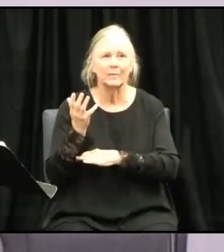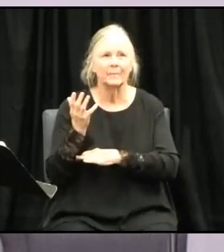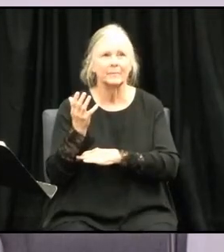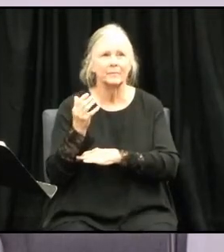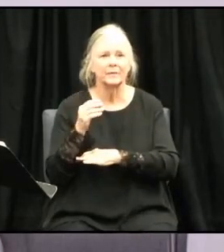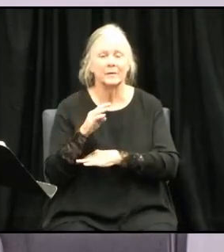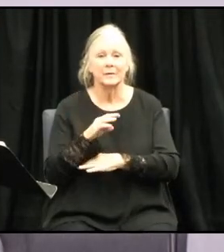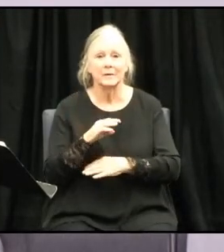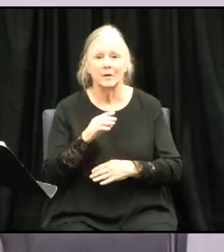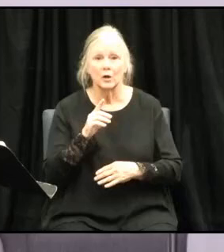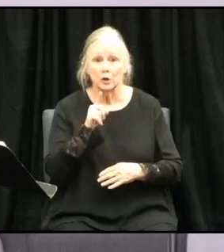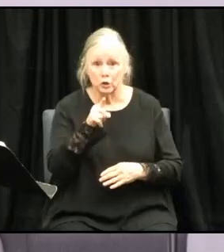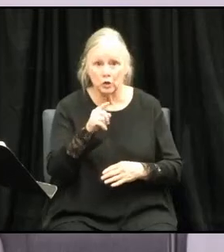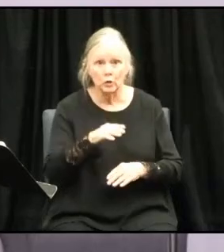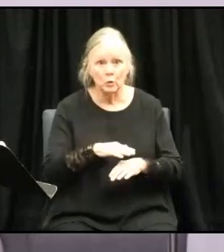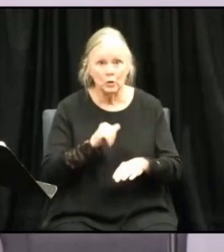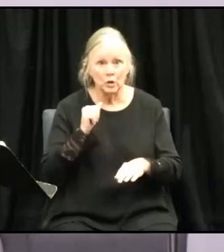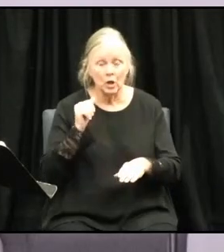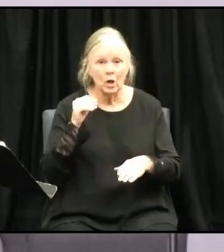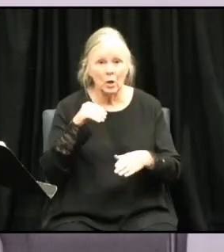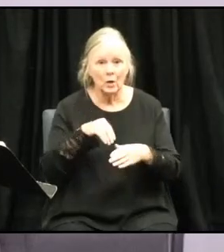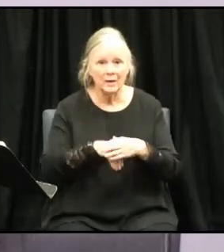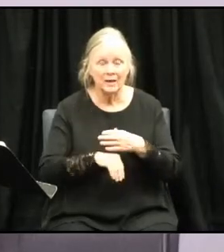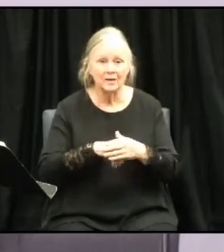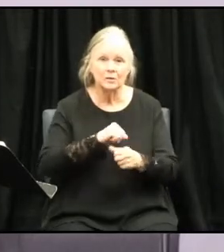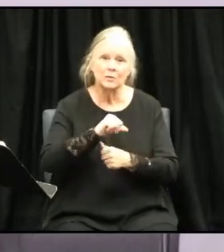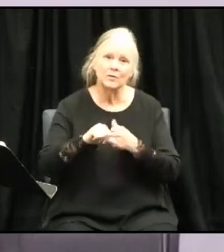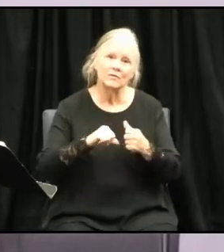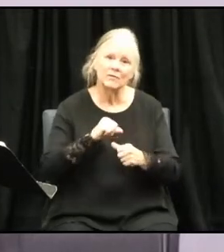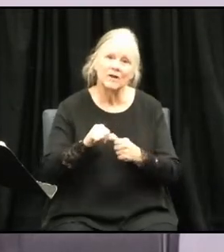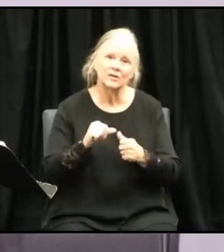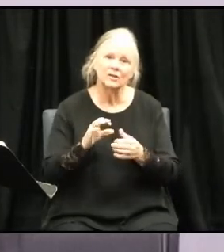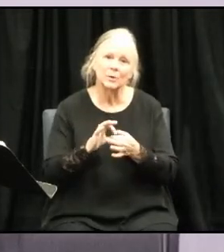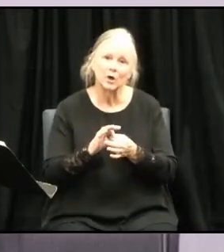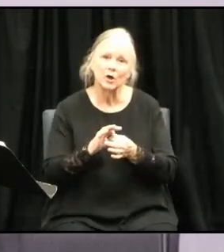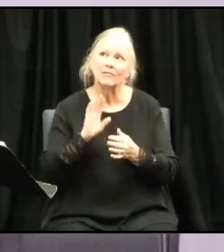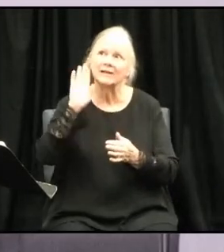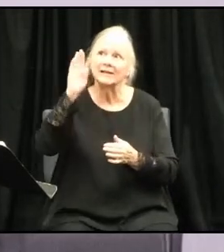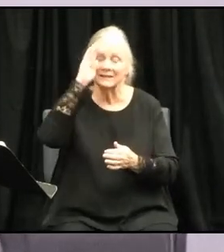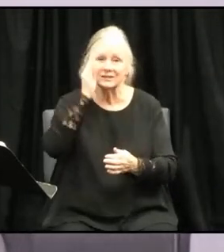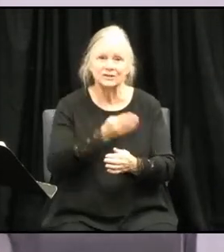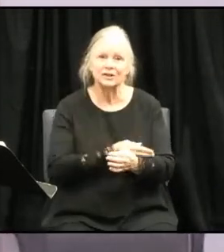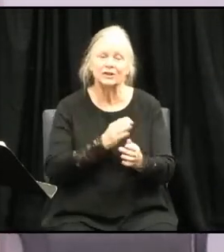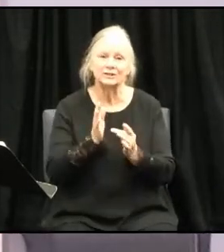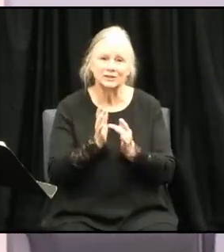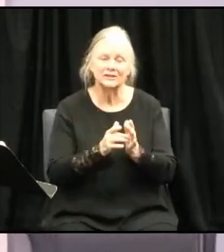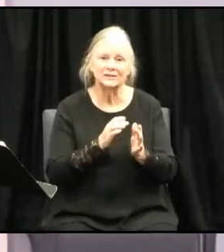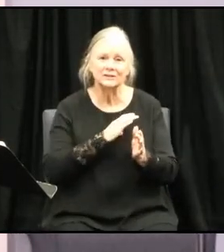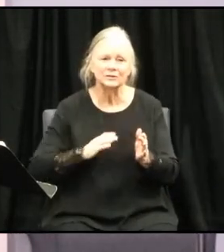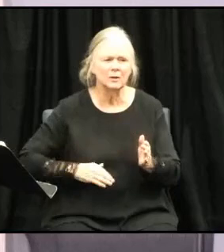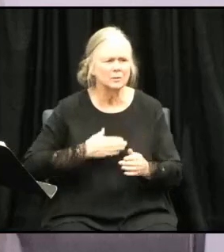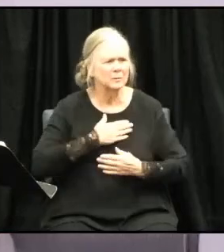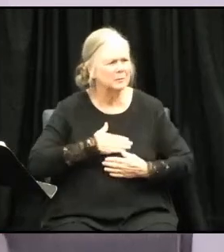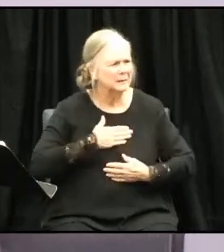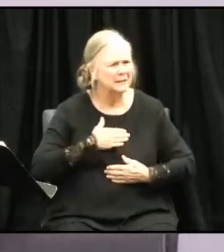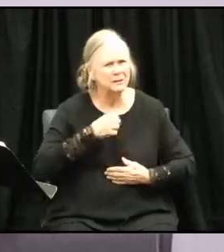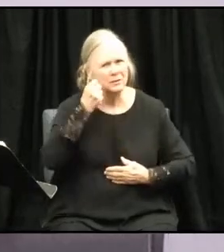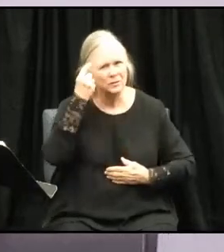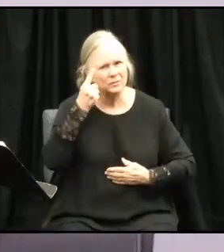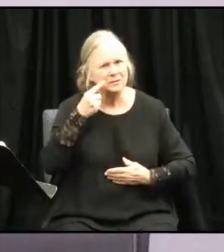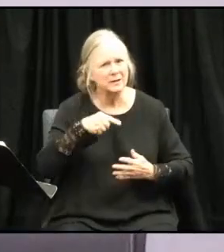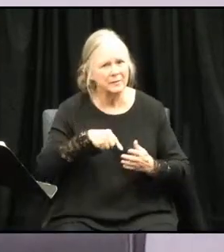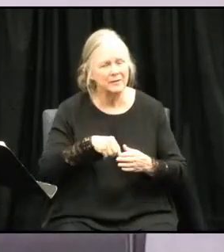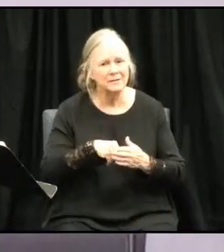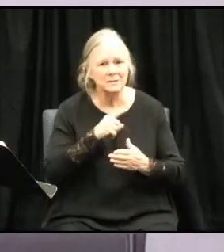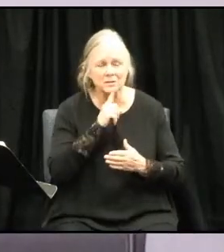by whom you were called into the fellowship of his Son, Jesus Christ. And please understand this in truth, church.